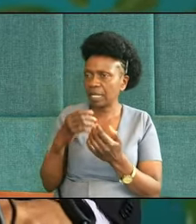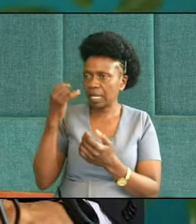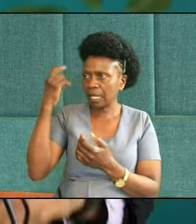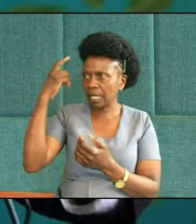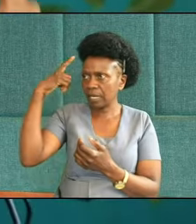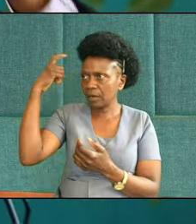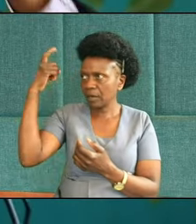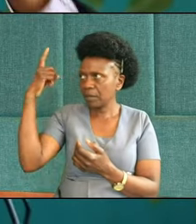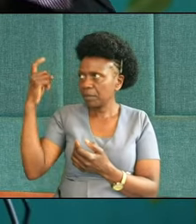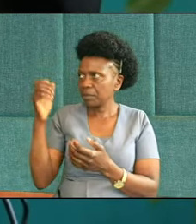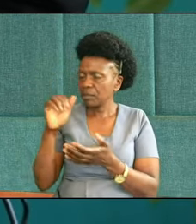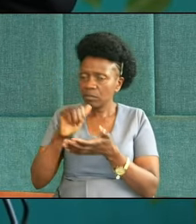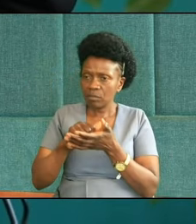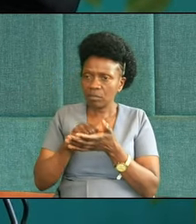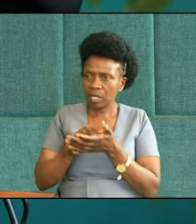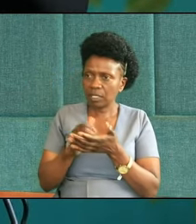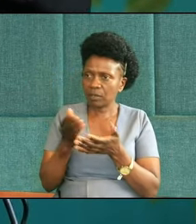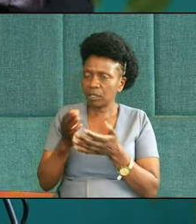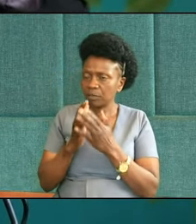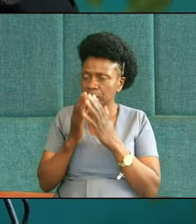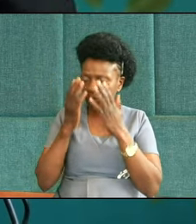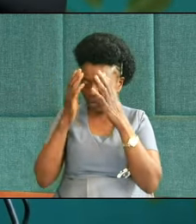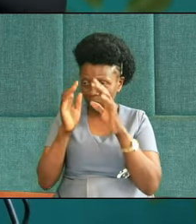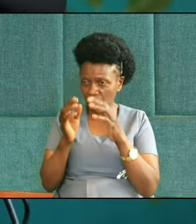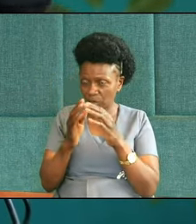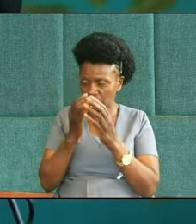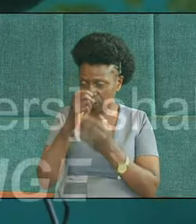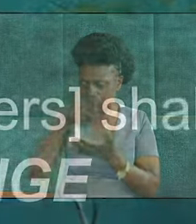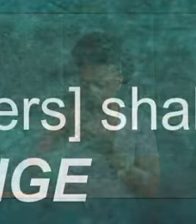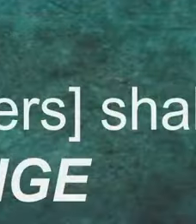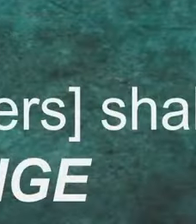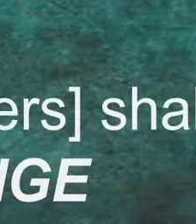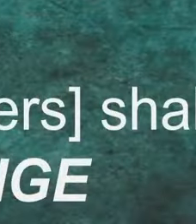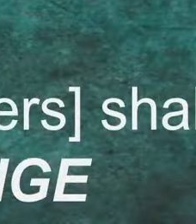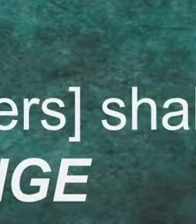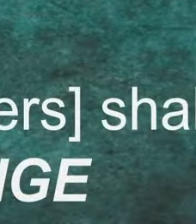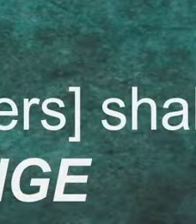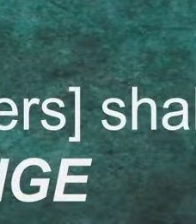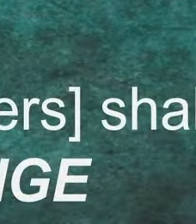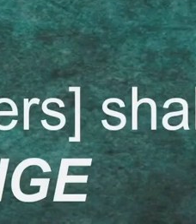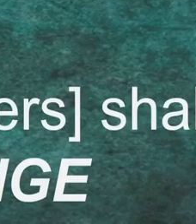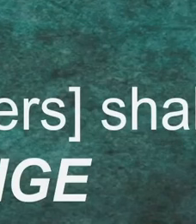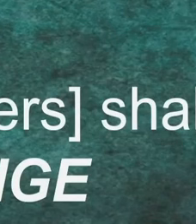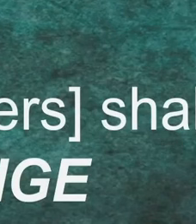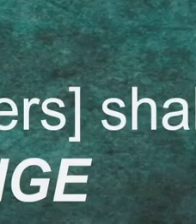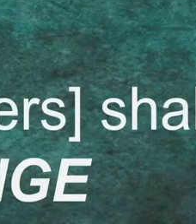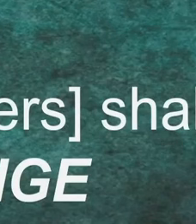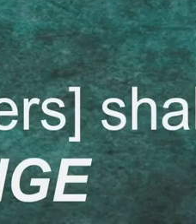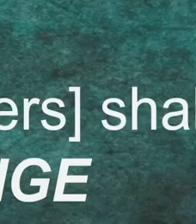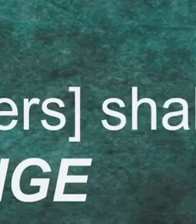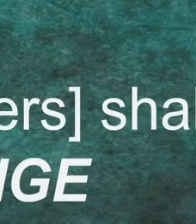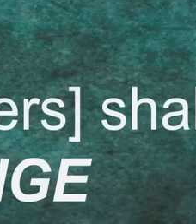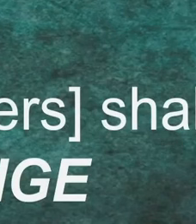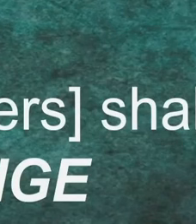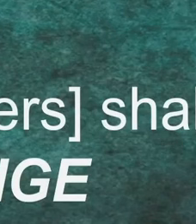brothers bowing before him, don't forget that, now Jacob says, your father's sons, who are your father's sons? your brothers, they shall